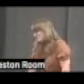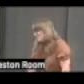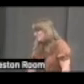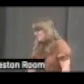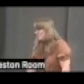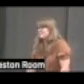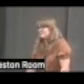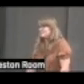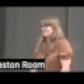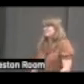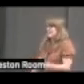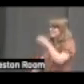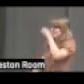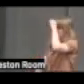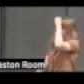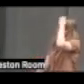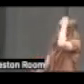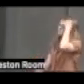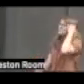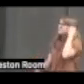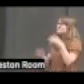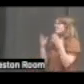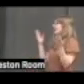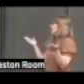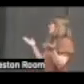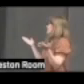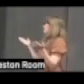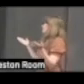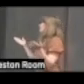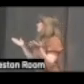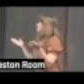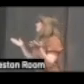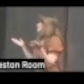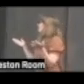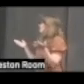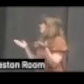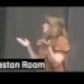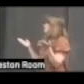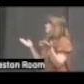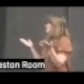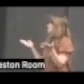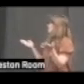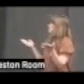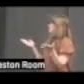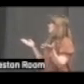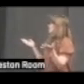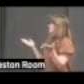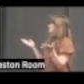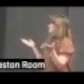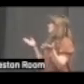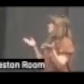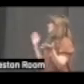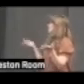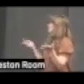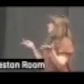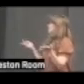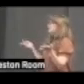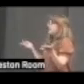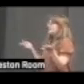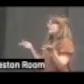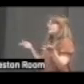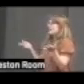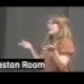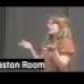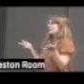So we would have introduced that pair. And I'll show you some results pretty soon, but I wanted to